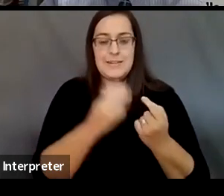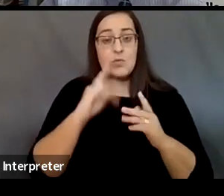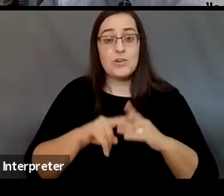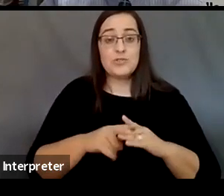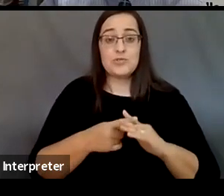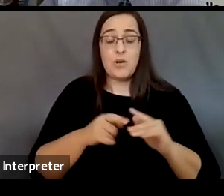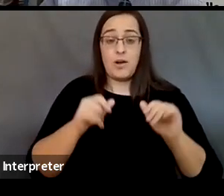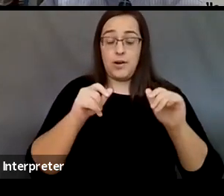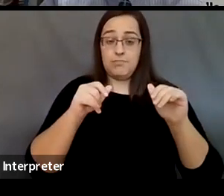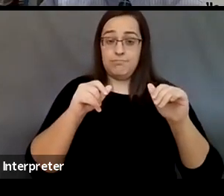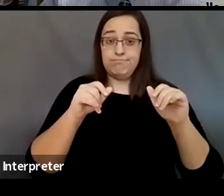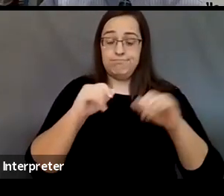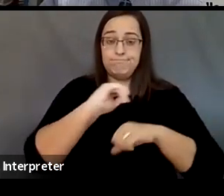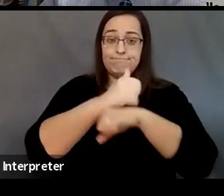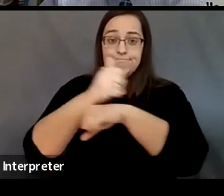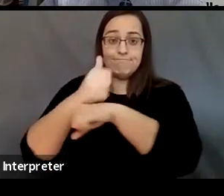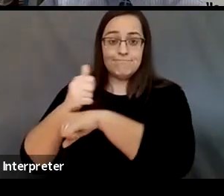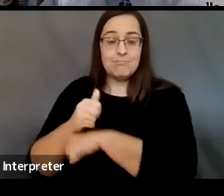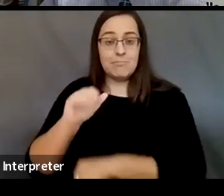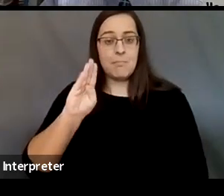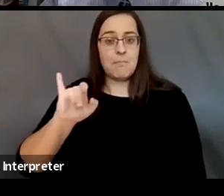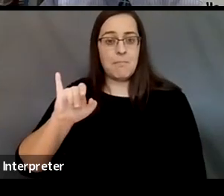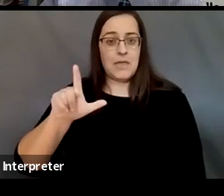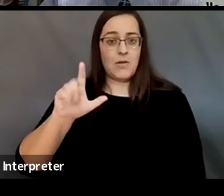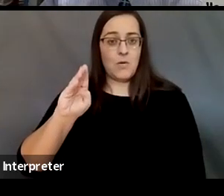billboards up around town